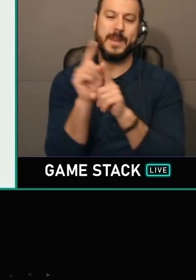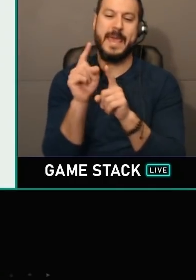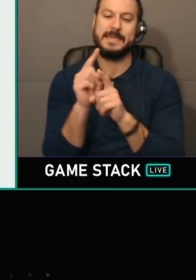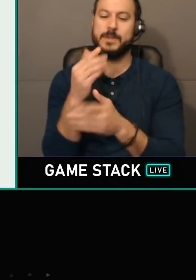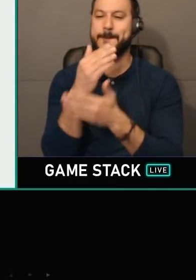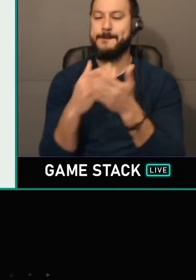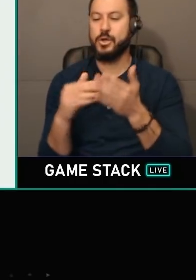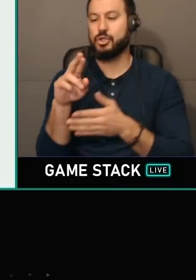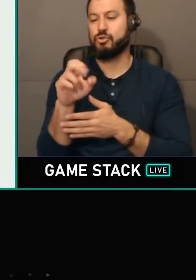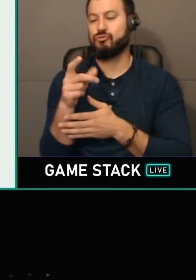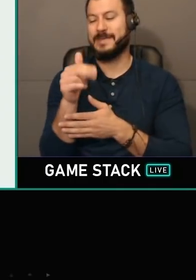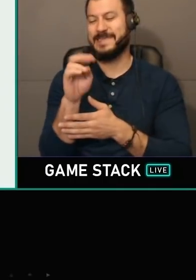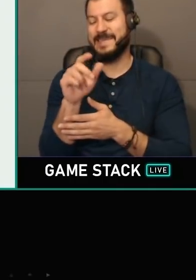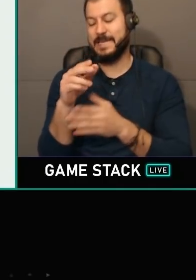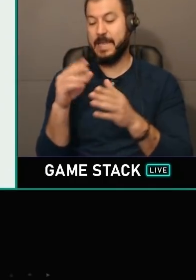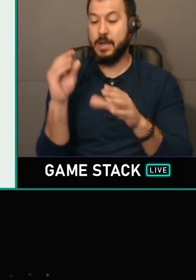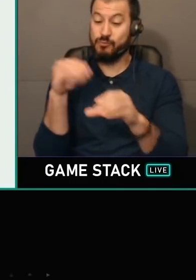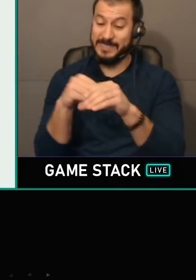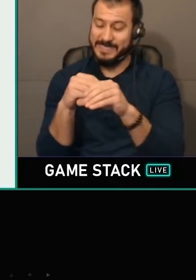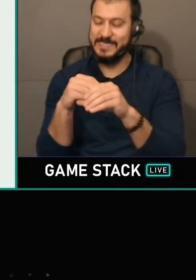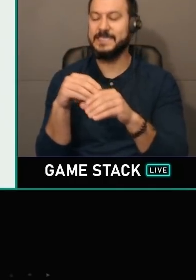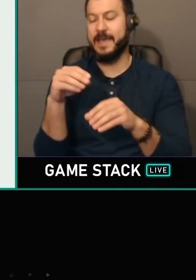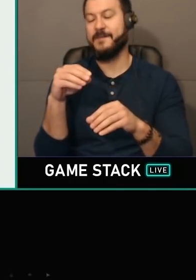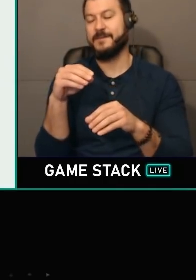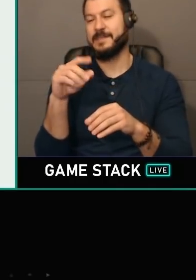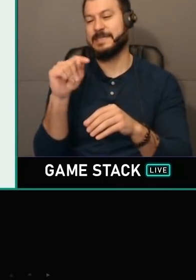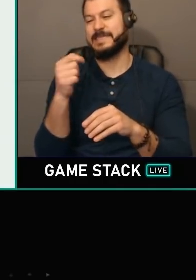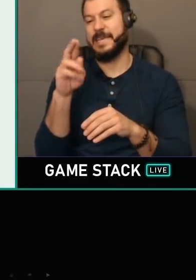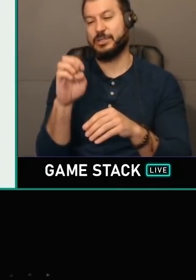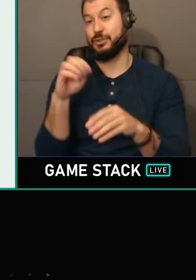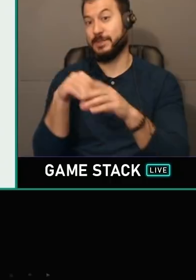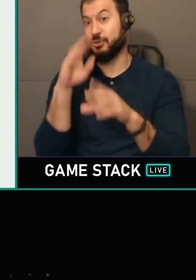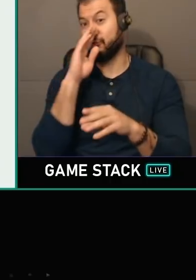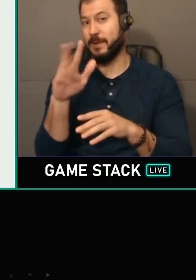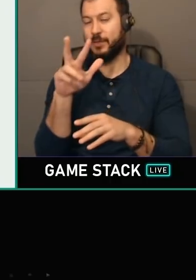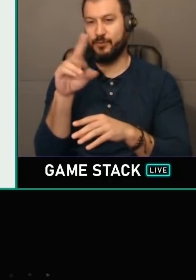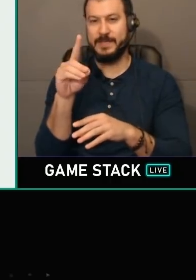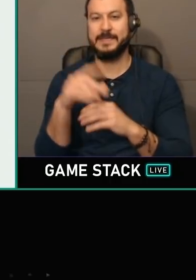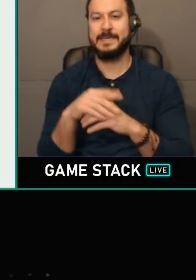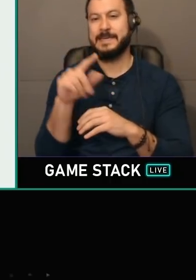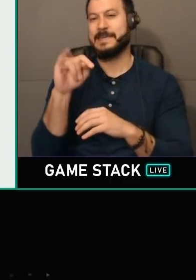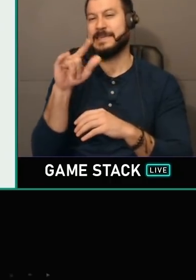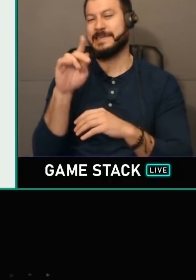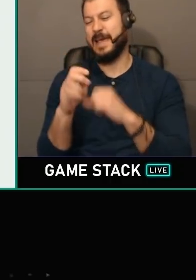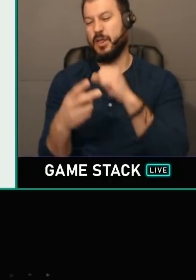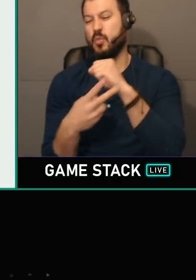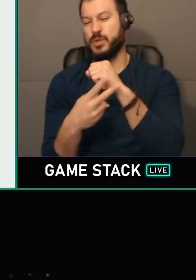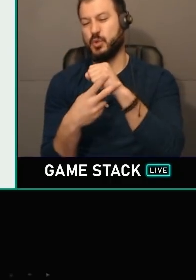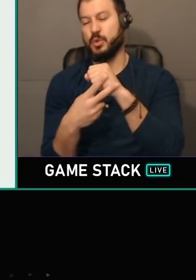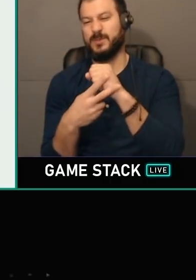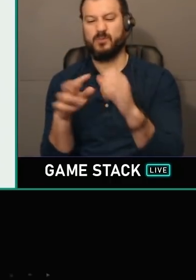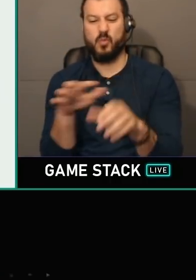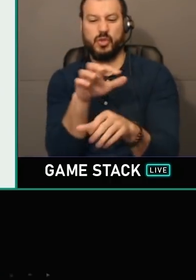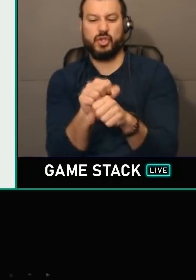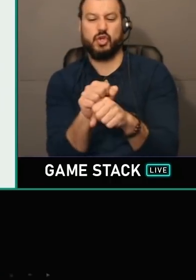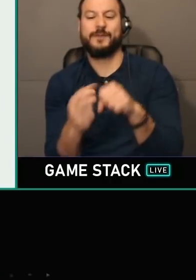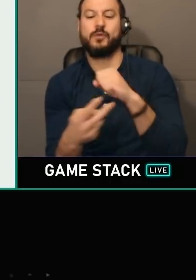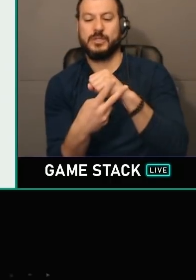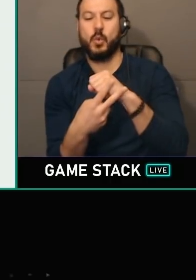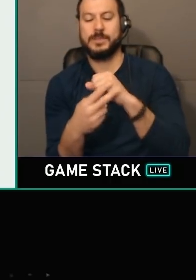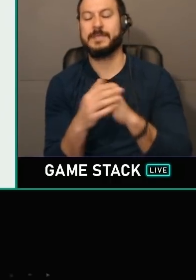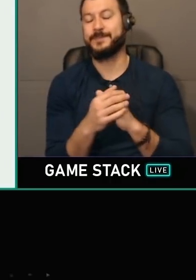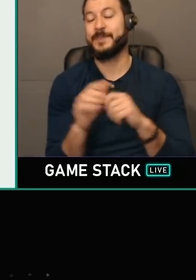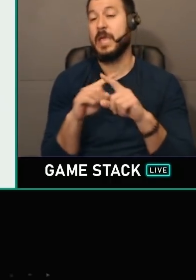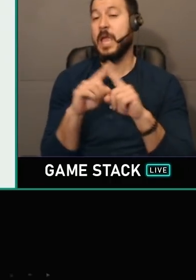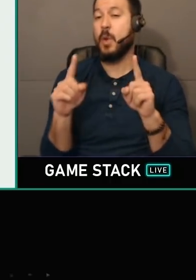of textures in Direct3D. It's also known as tiled resources or reserved resources. However,